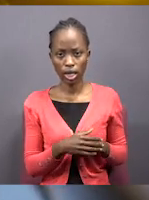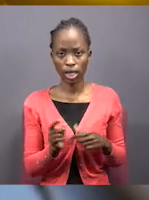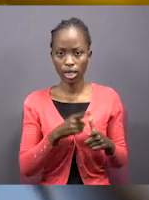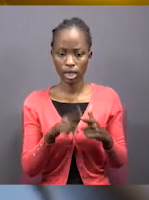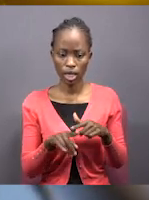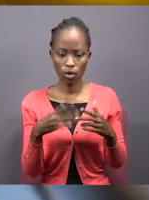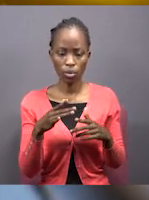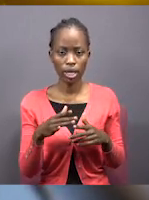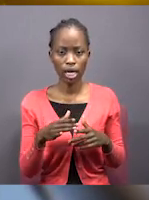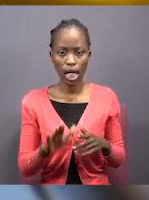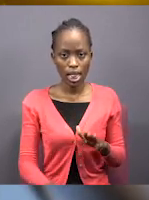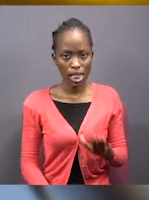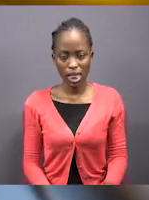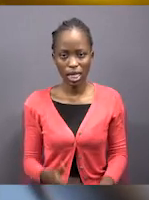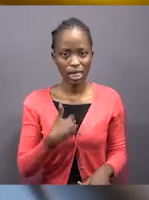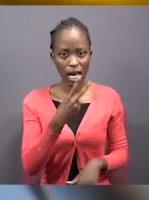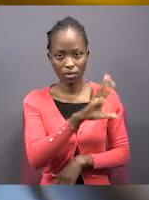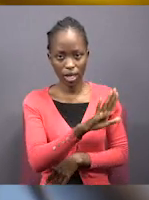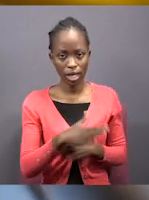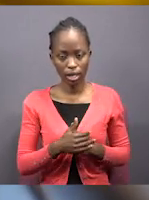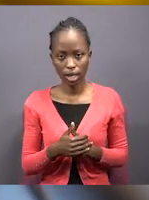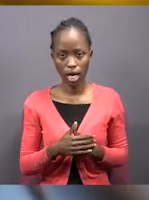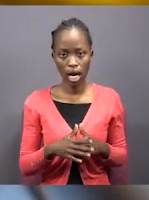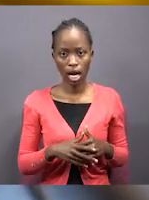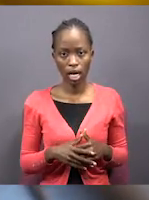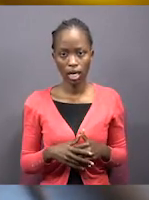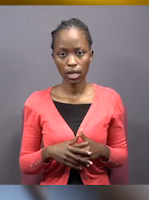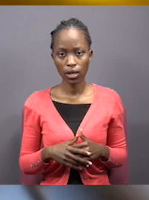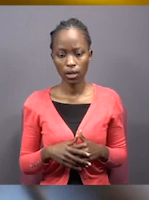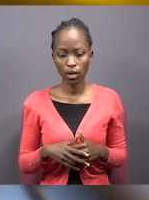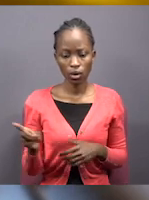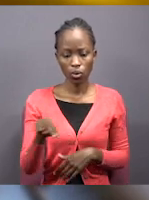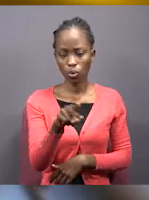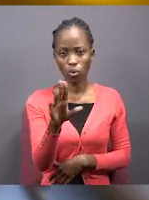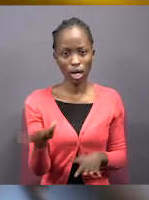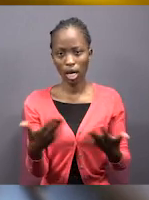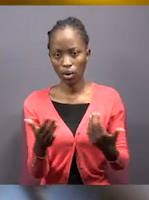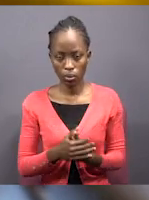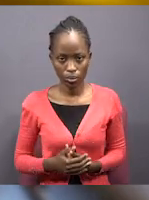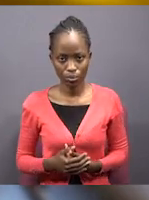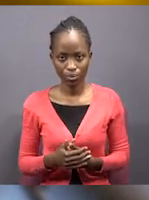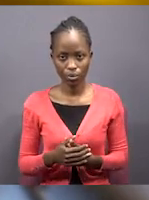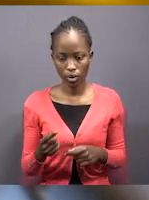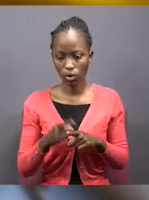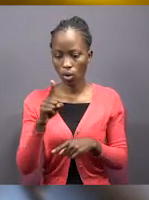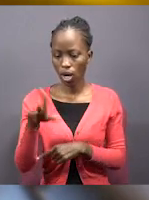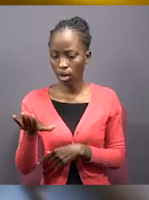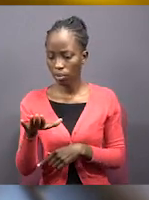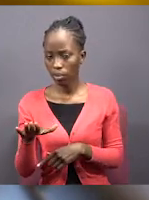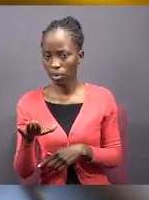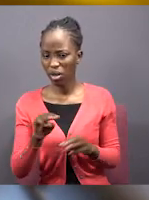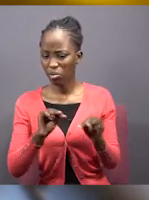many legs do you see? How do they usually move from one place to